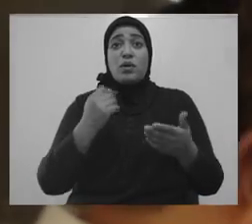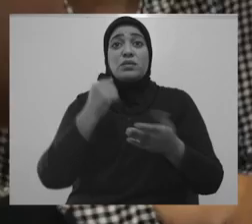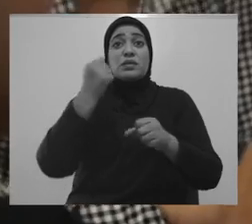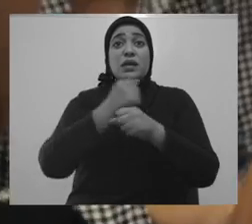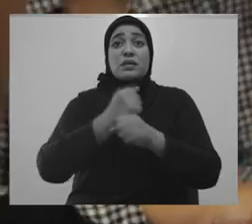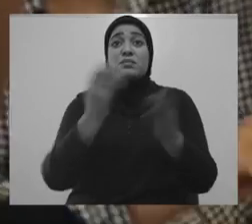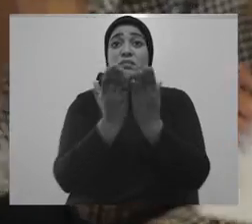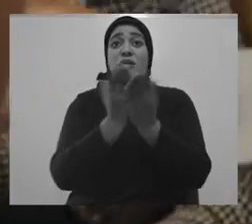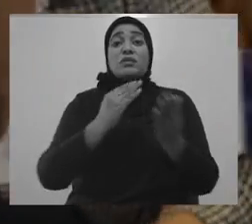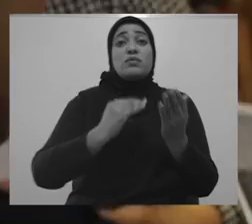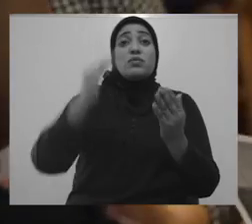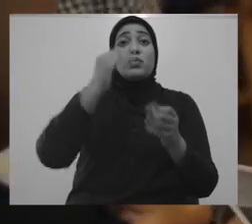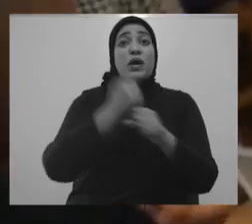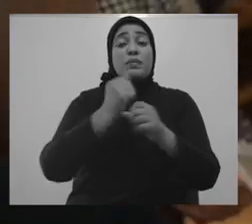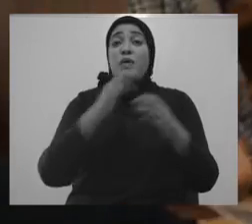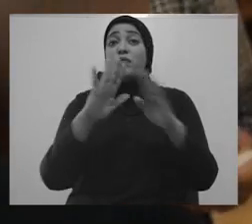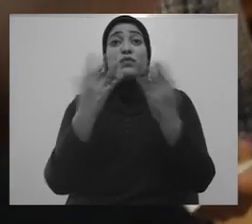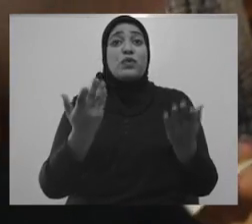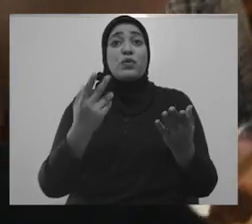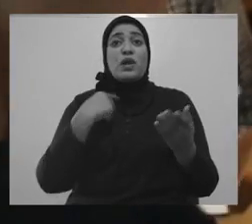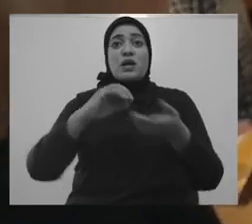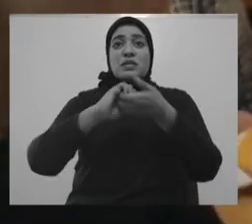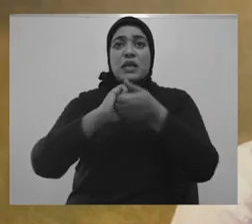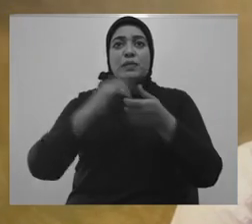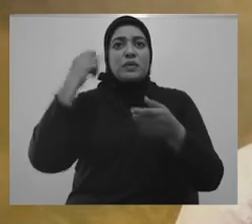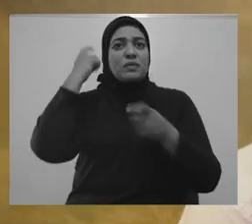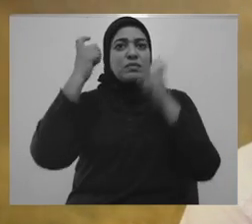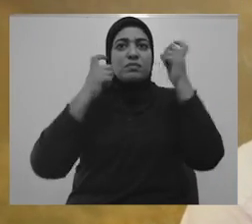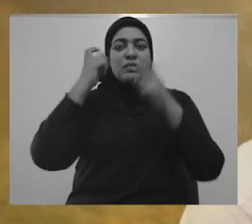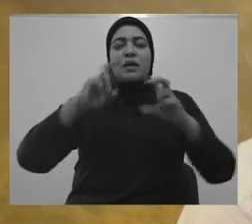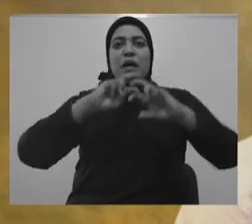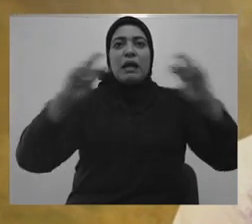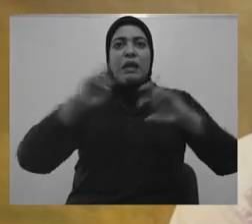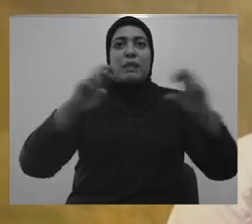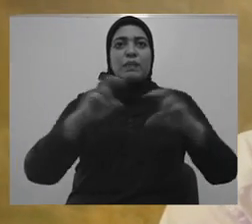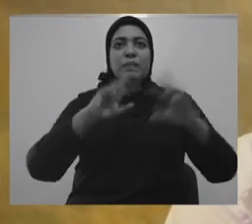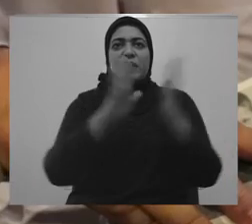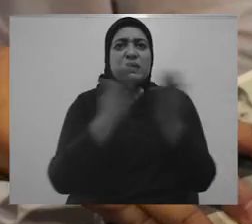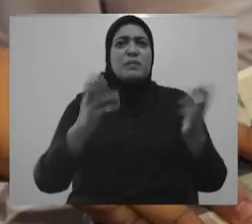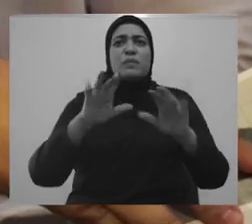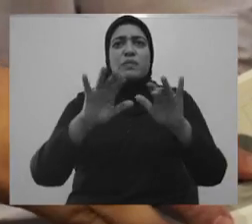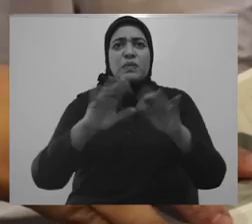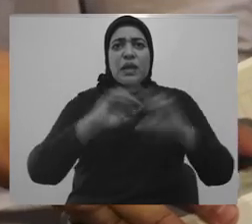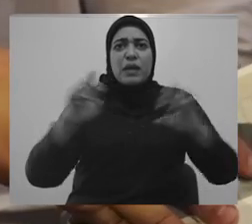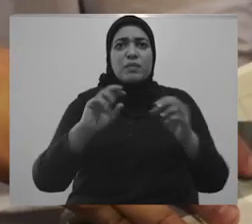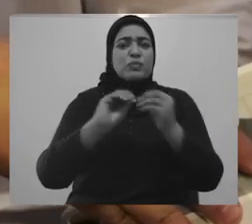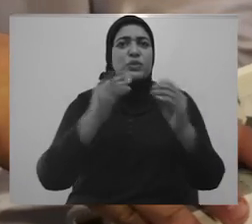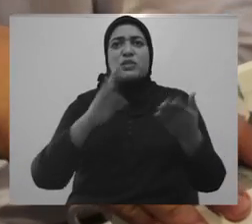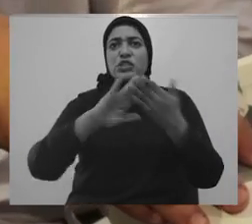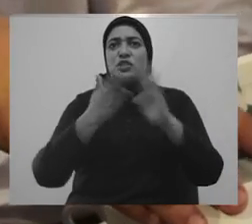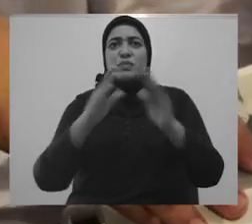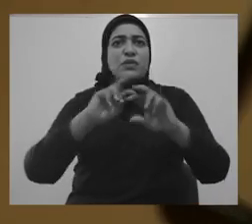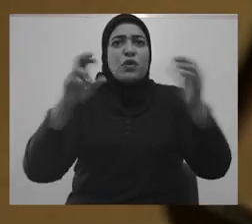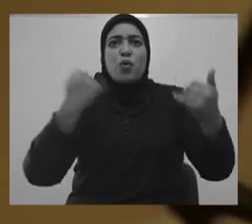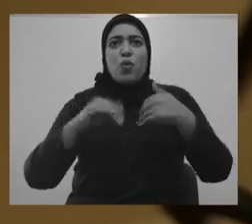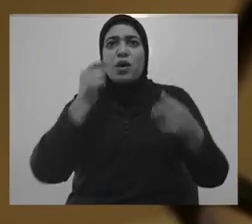In this study, we work together. First of all, we are friends, because we